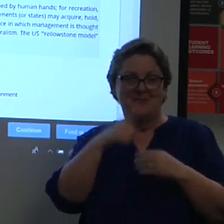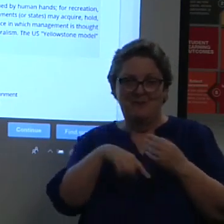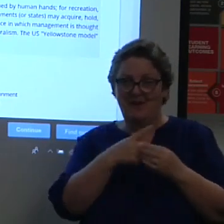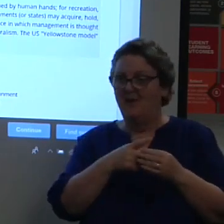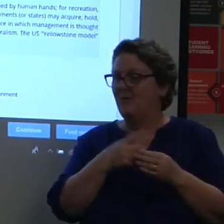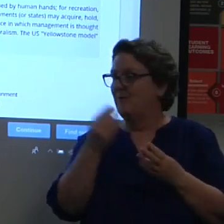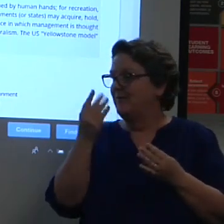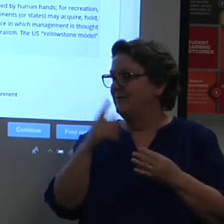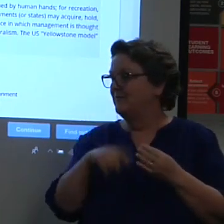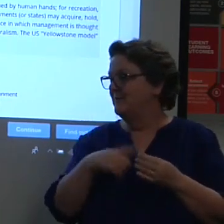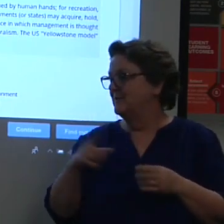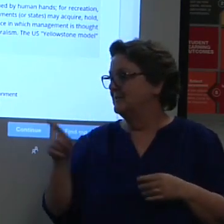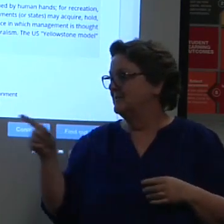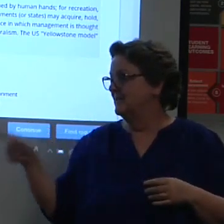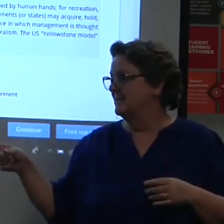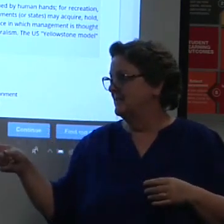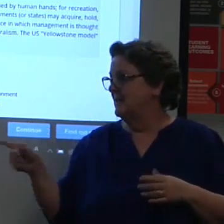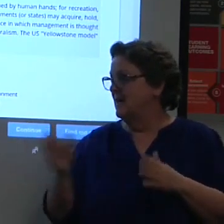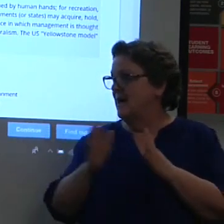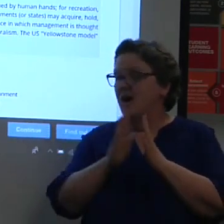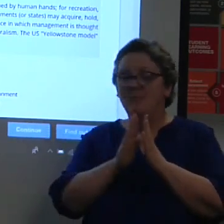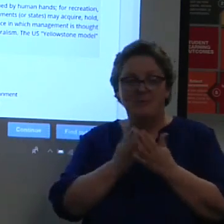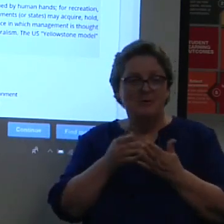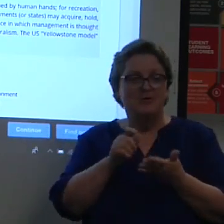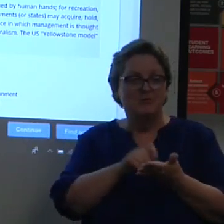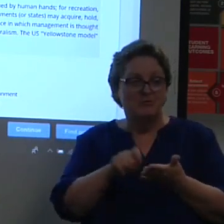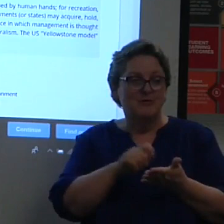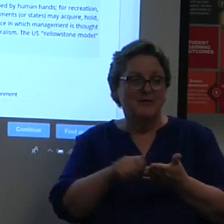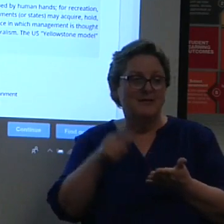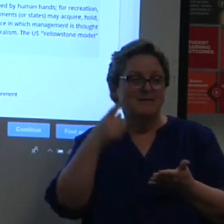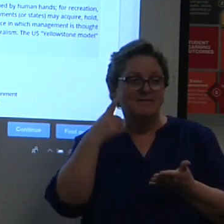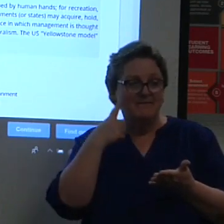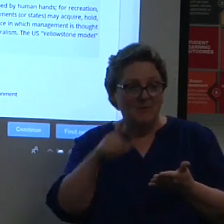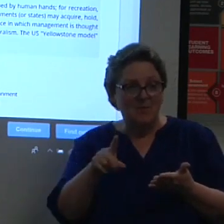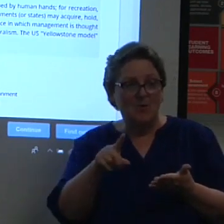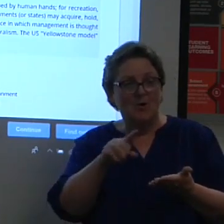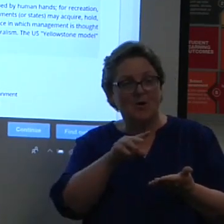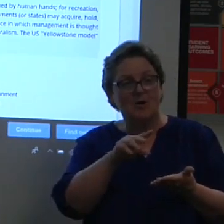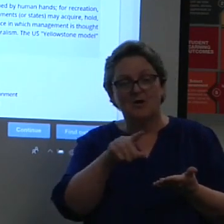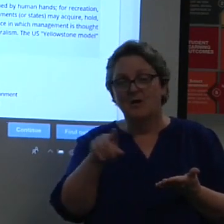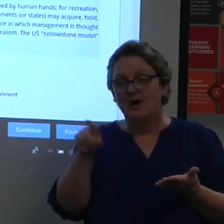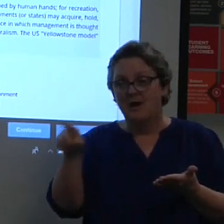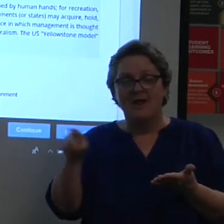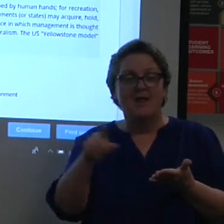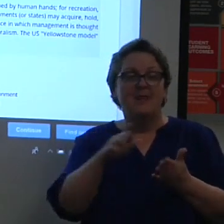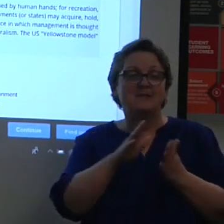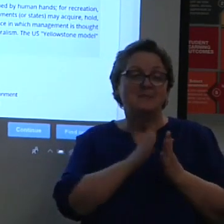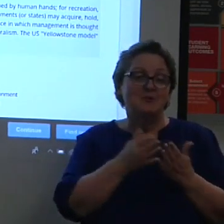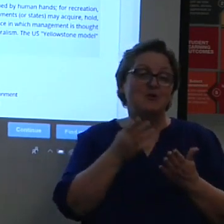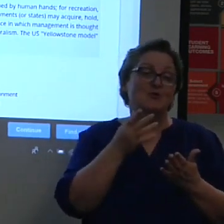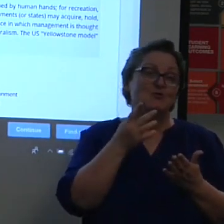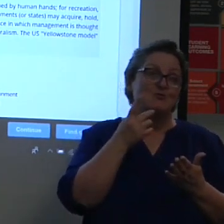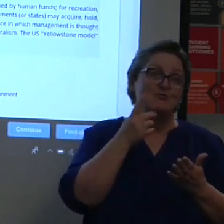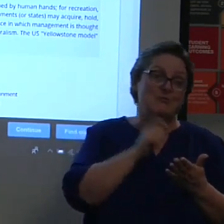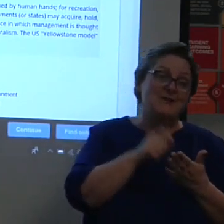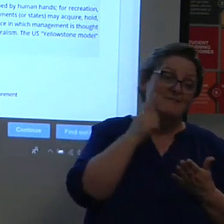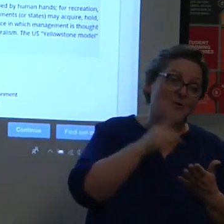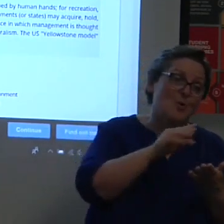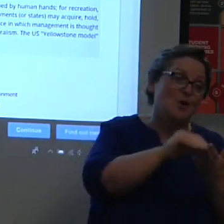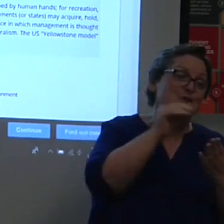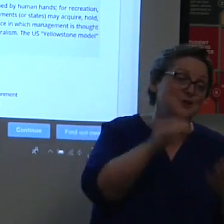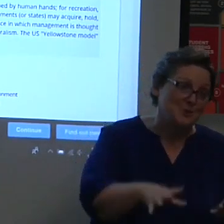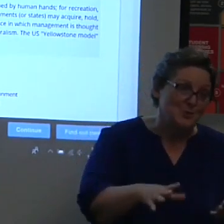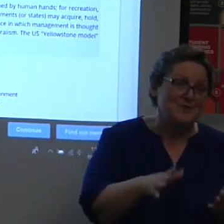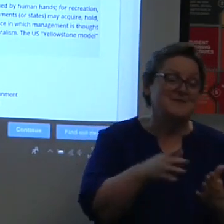this. This one is from a book that's actually written for students about case studies. So basically Harvard had to publish a book